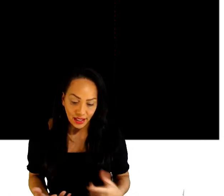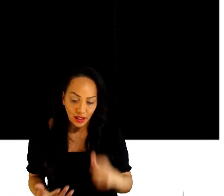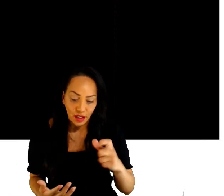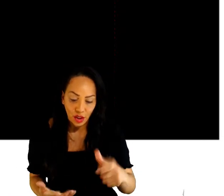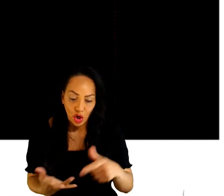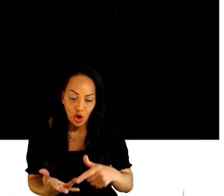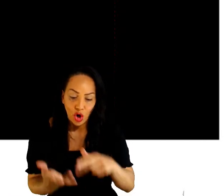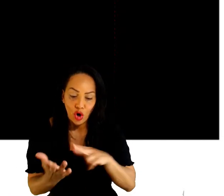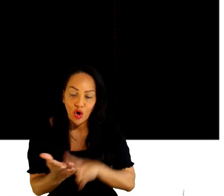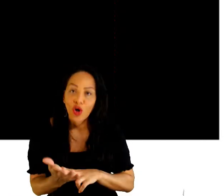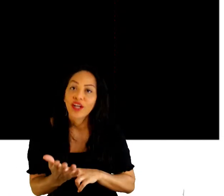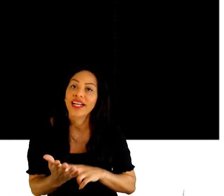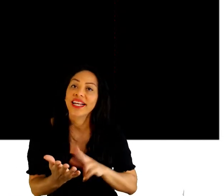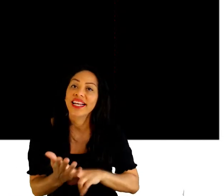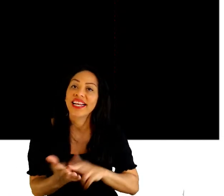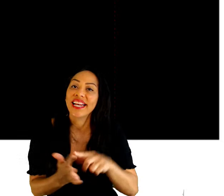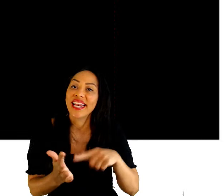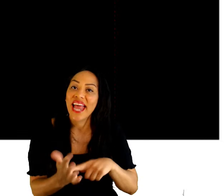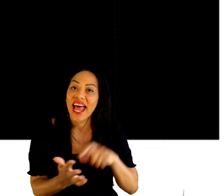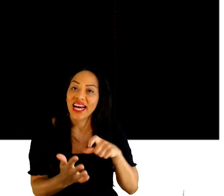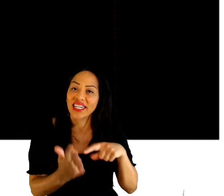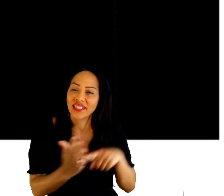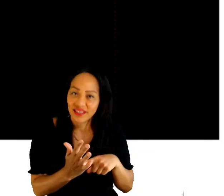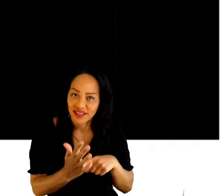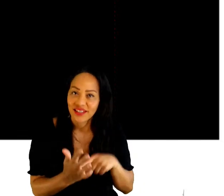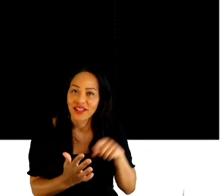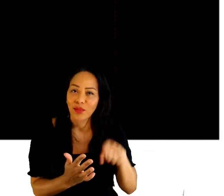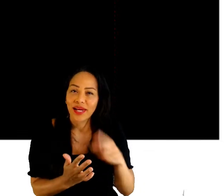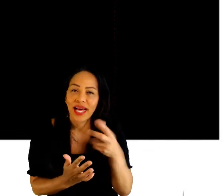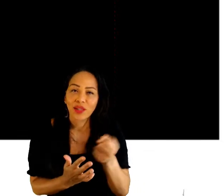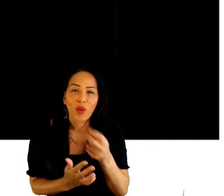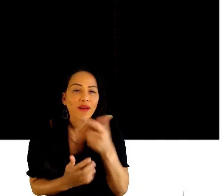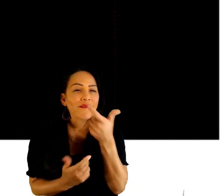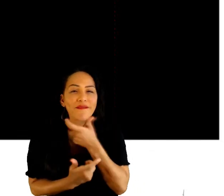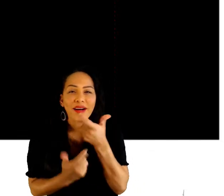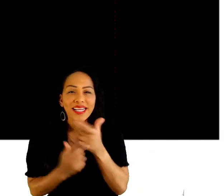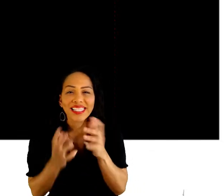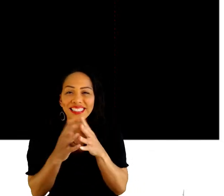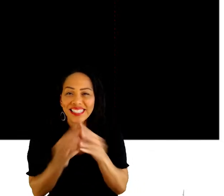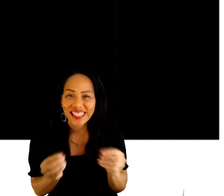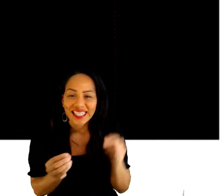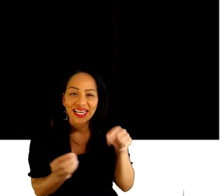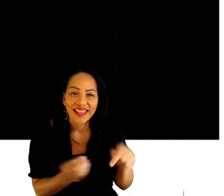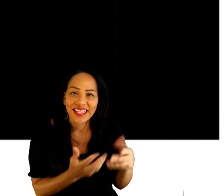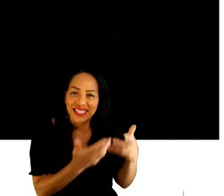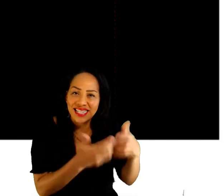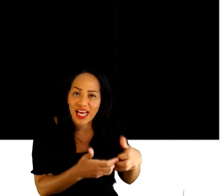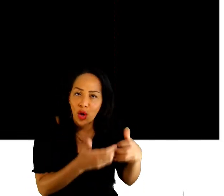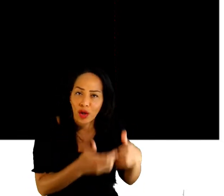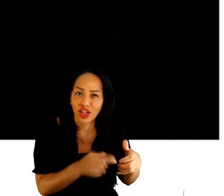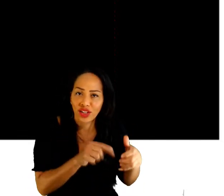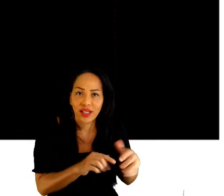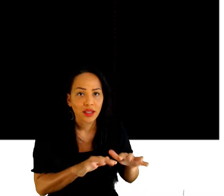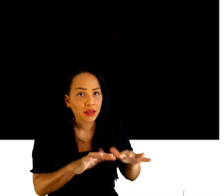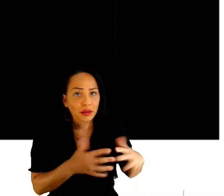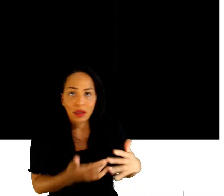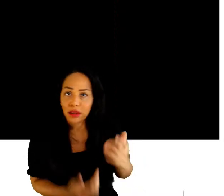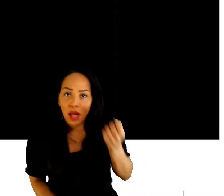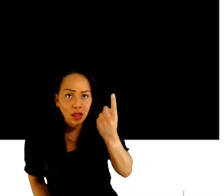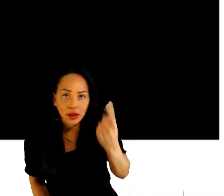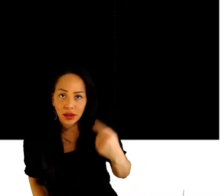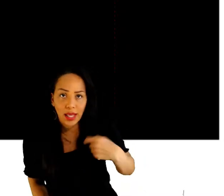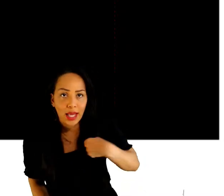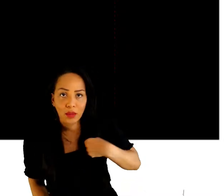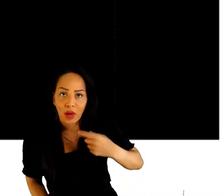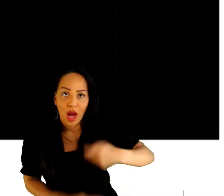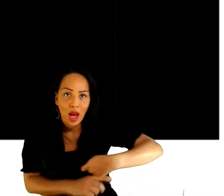just such a funny scene that this piece of technology just doesn't understand when I'm in a handstand. So already